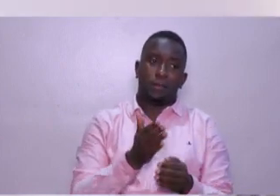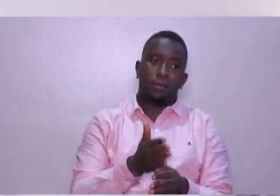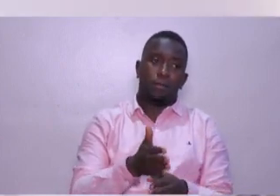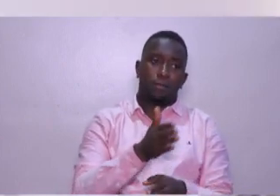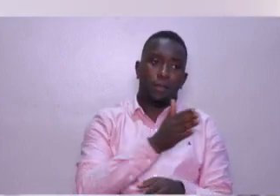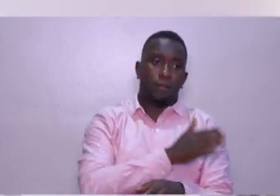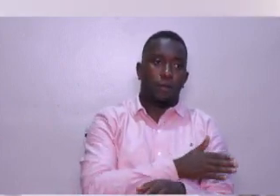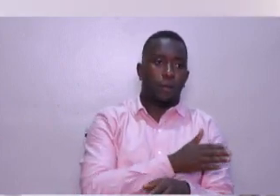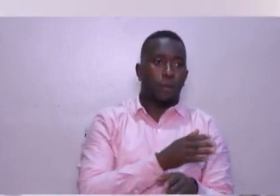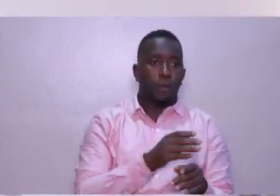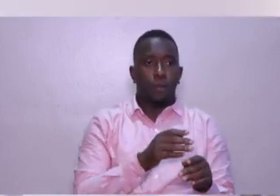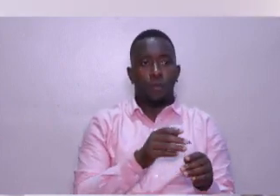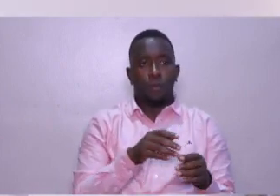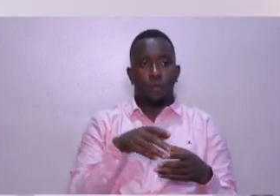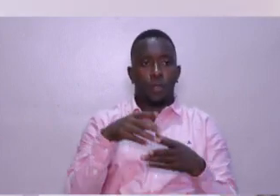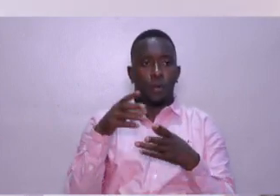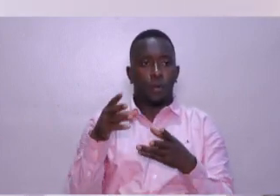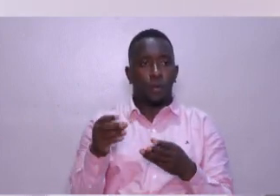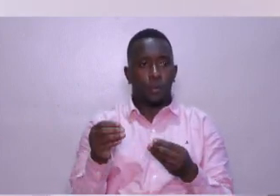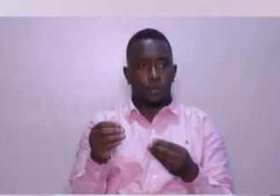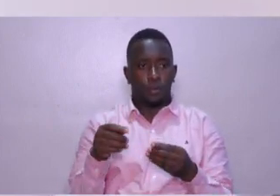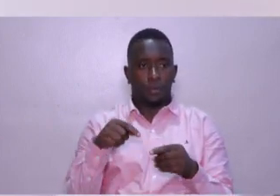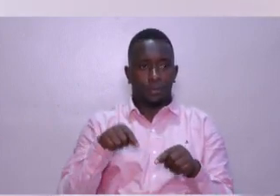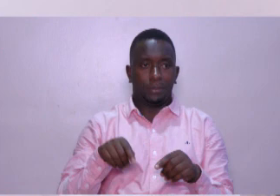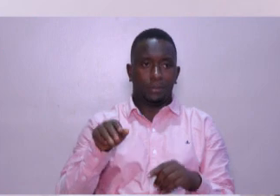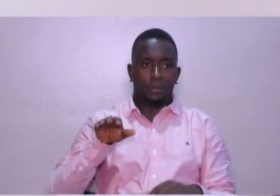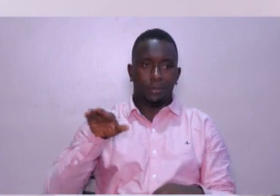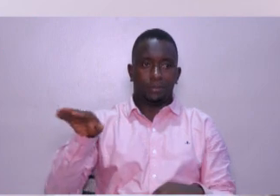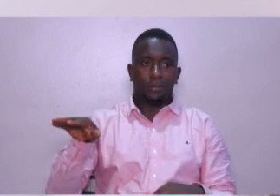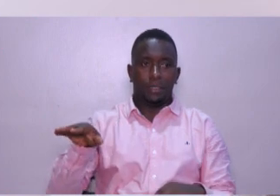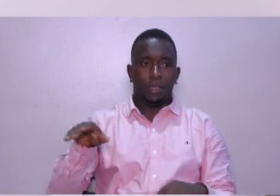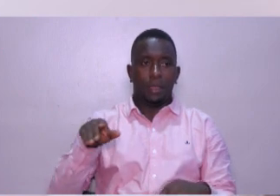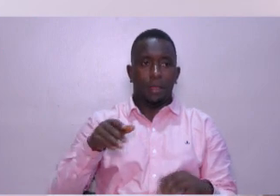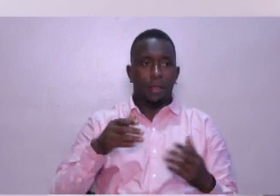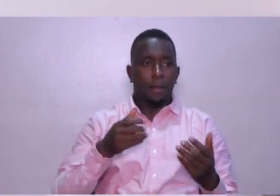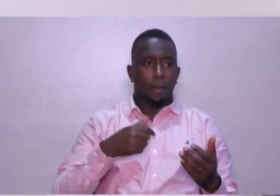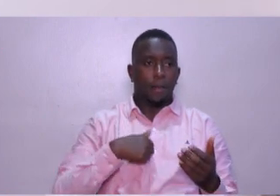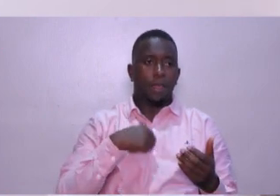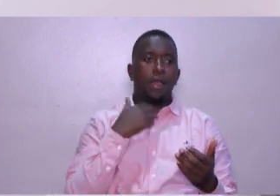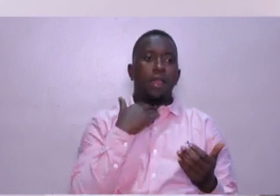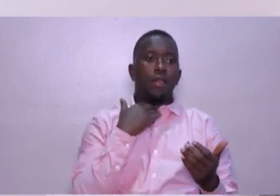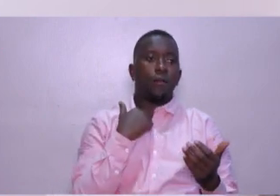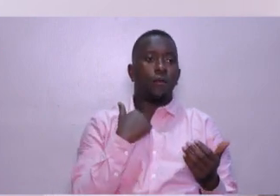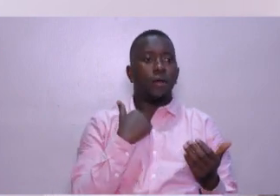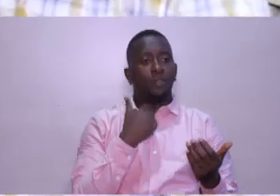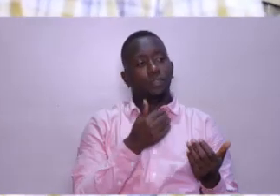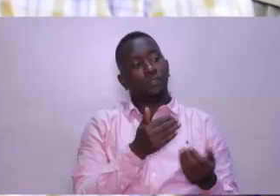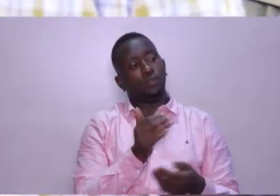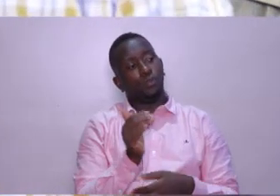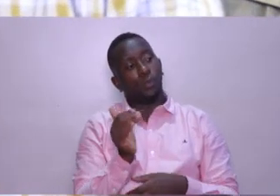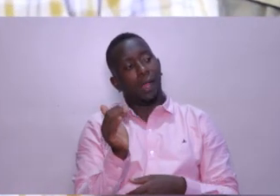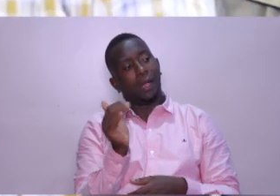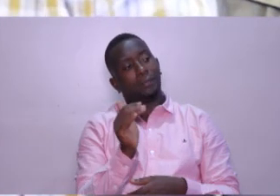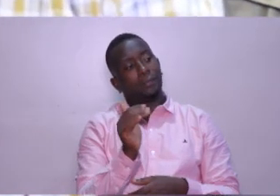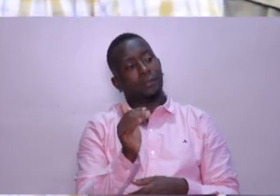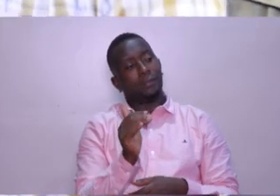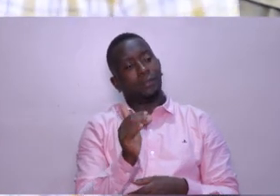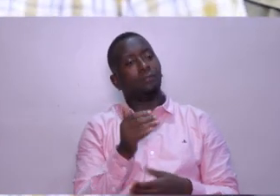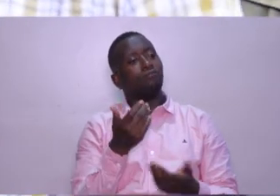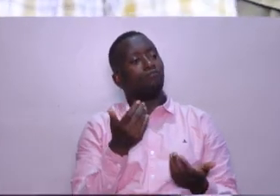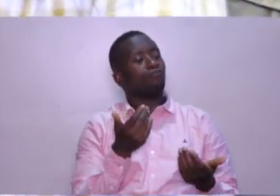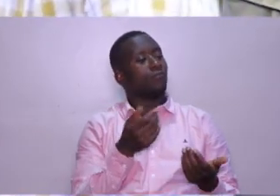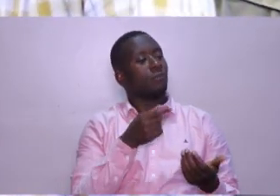room this evening, Yeah. the engineering group should show us exactly how they are doing those